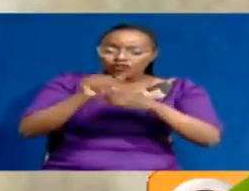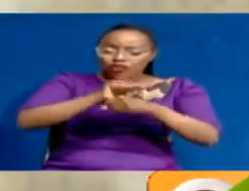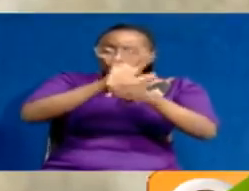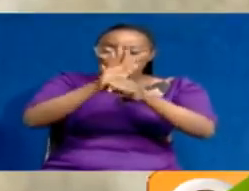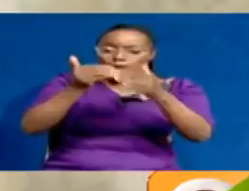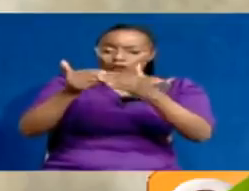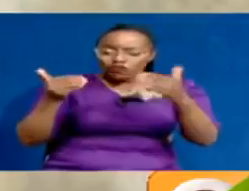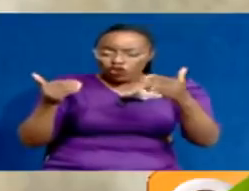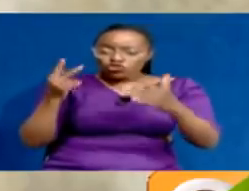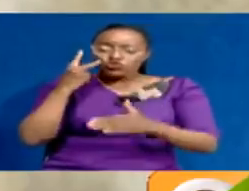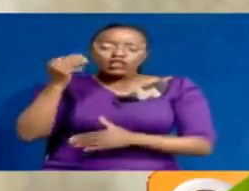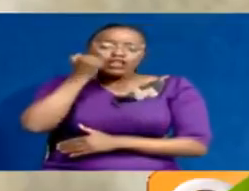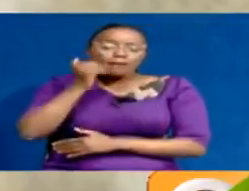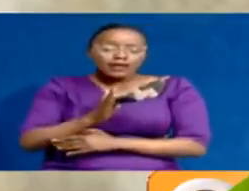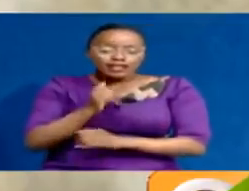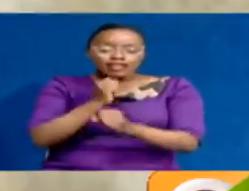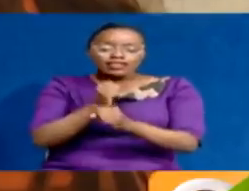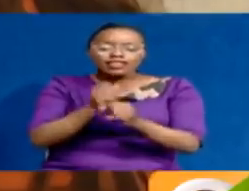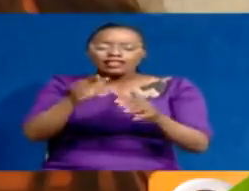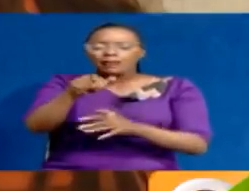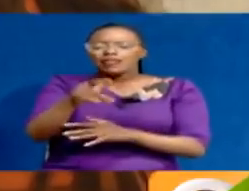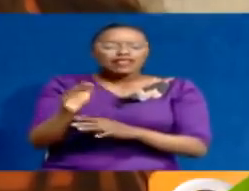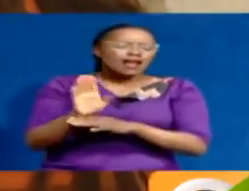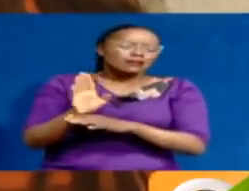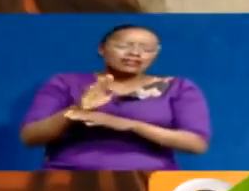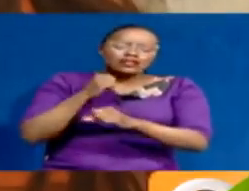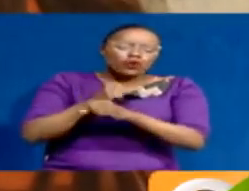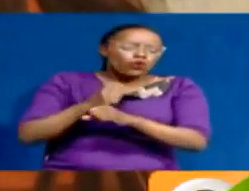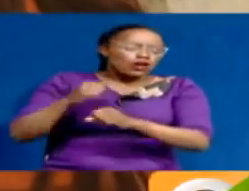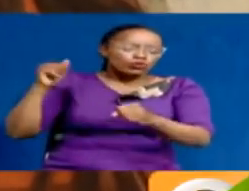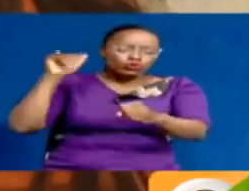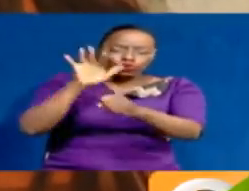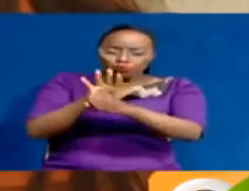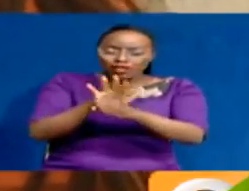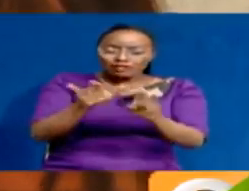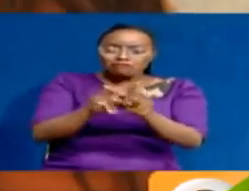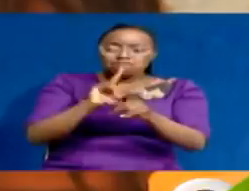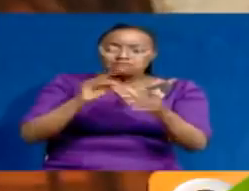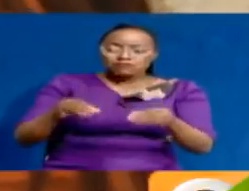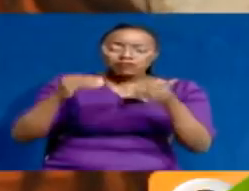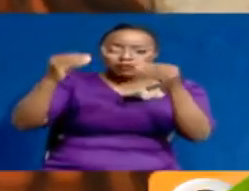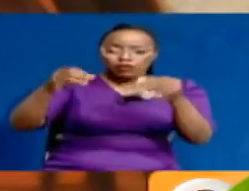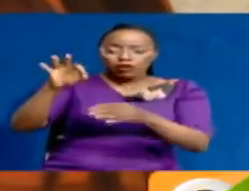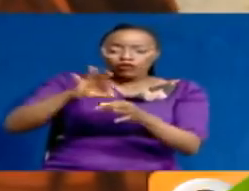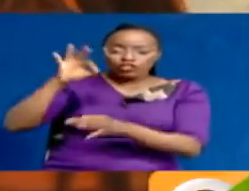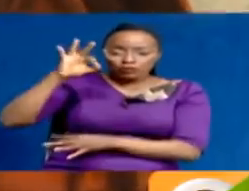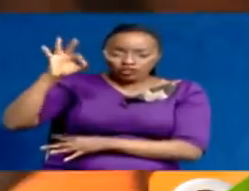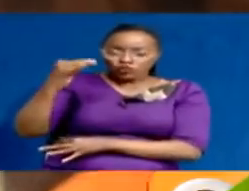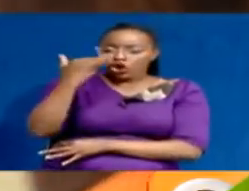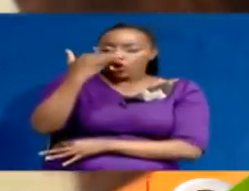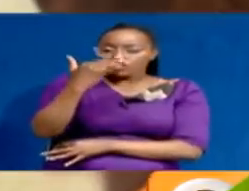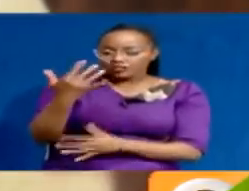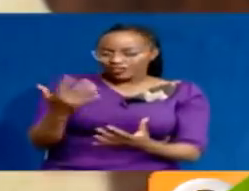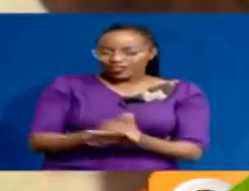COVID, before you even get to see the patients, the staff are overwhelmed. She sees her work as being a supplier of spiritual